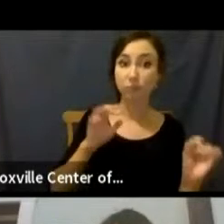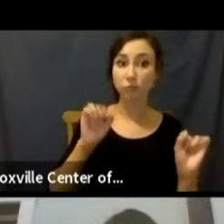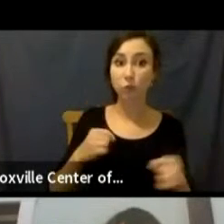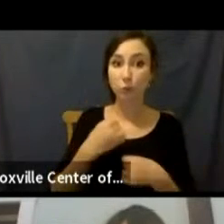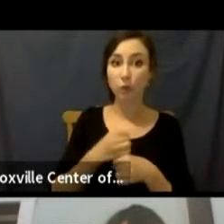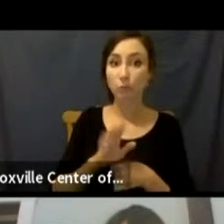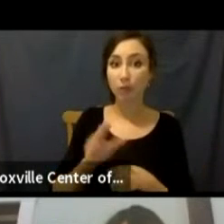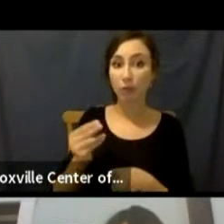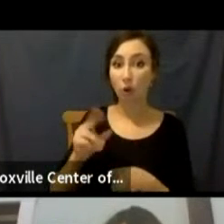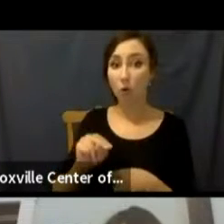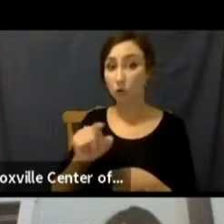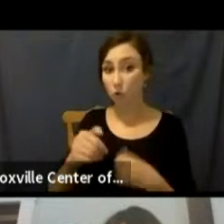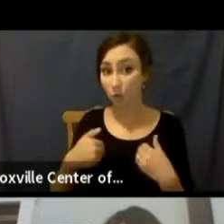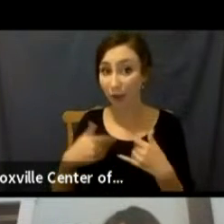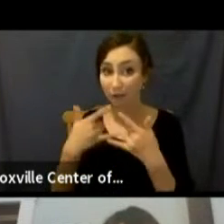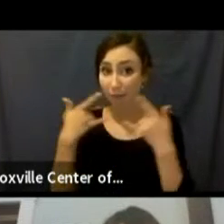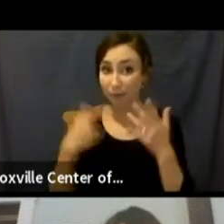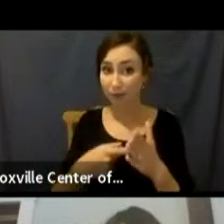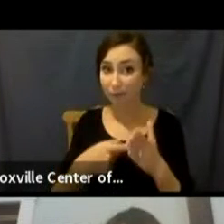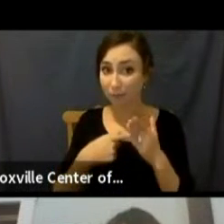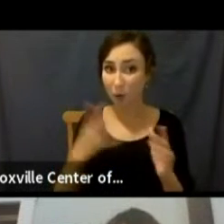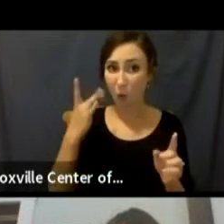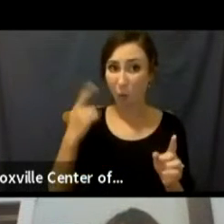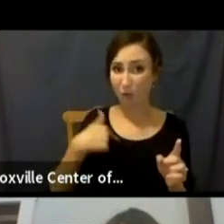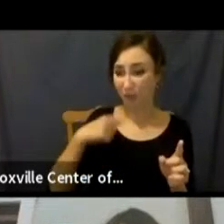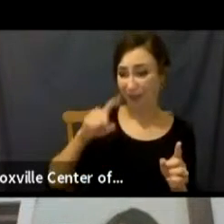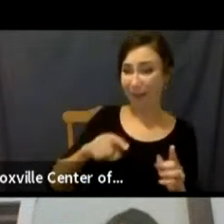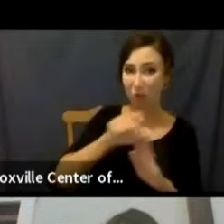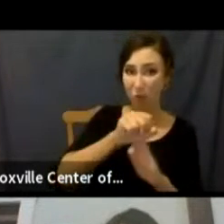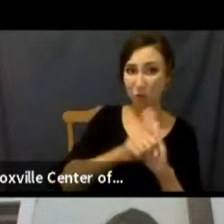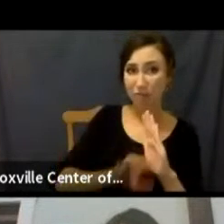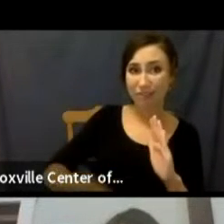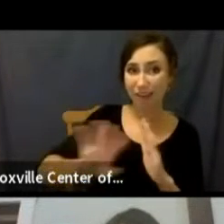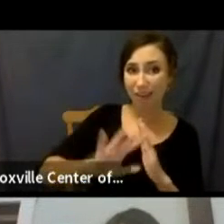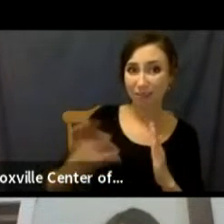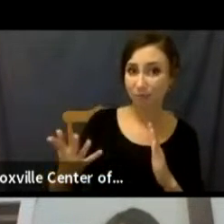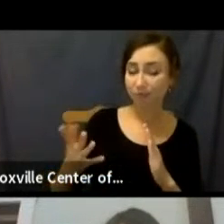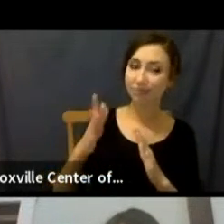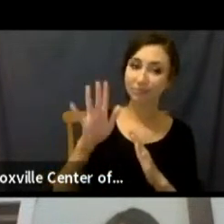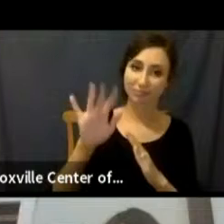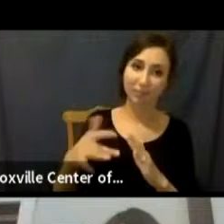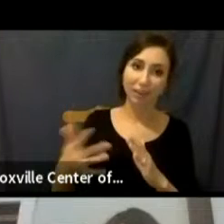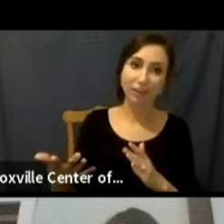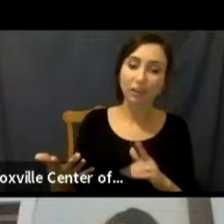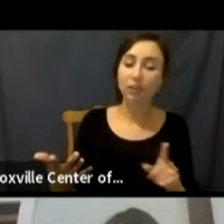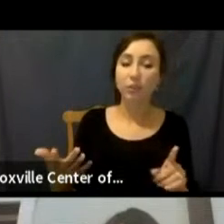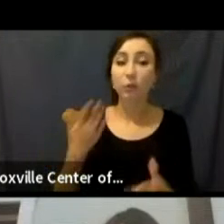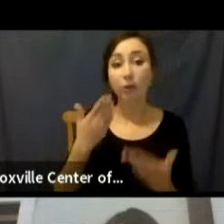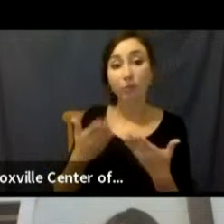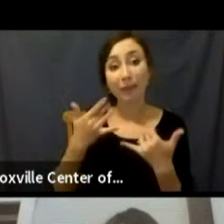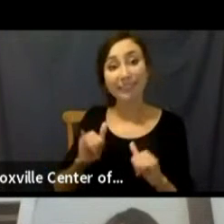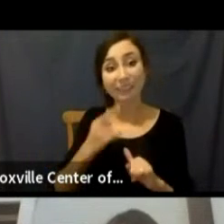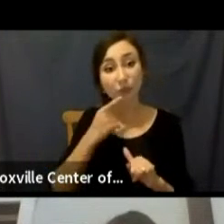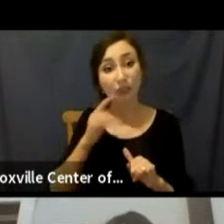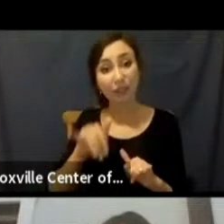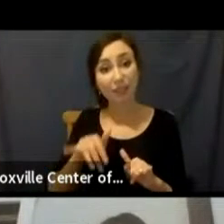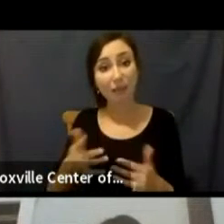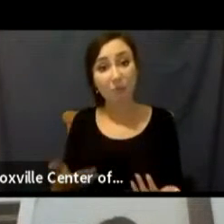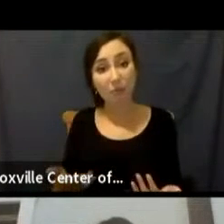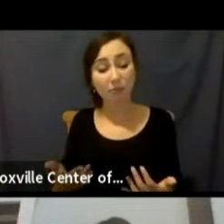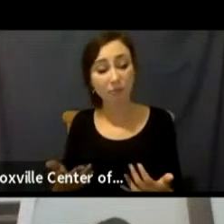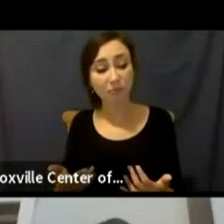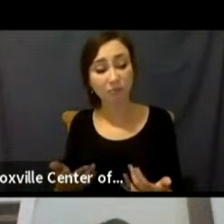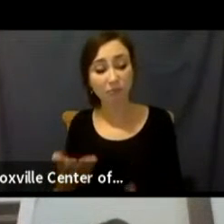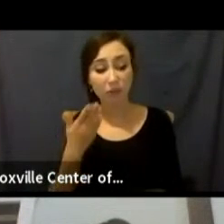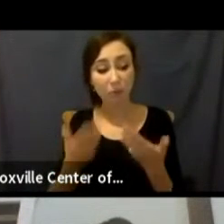own, you have a mask mandate. Why do I need to do one across the state? And he may still say that, but it